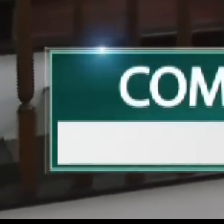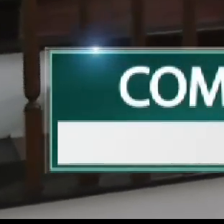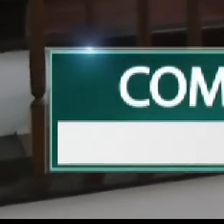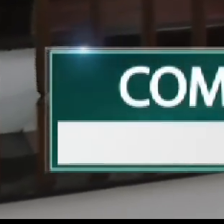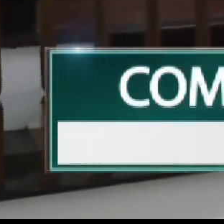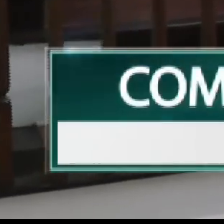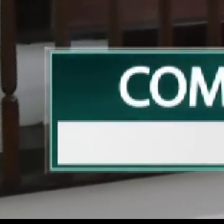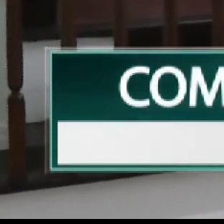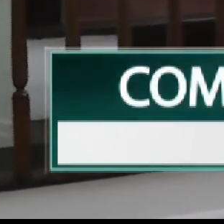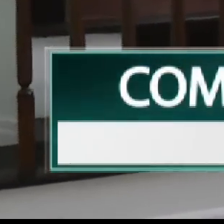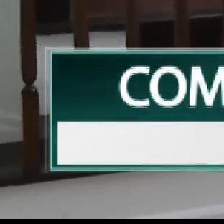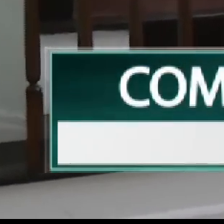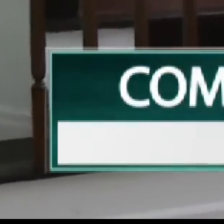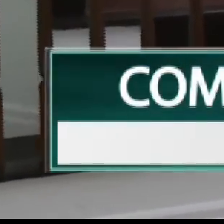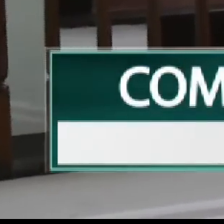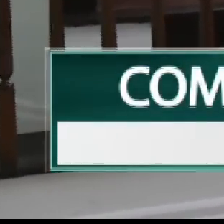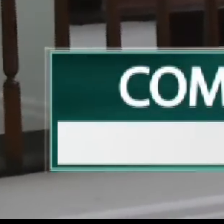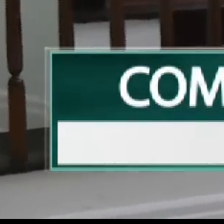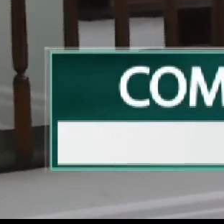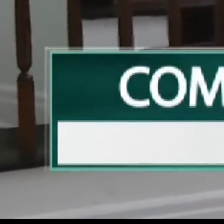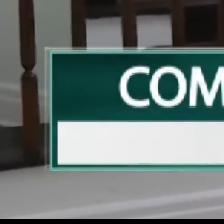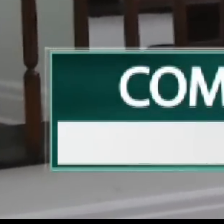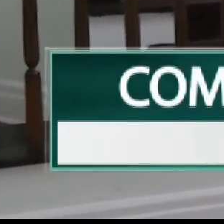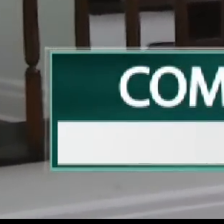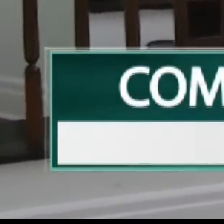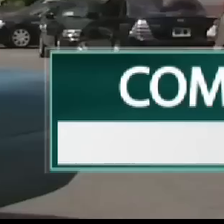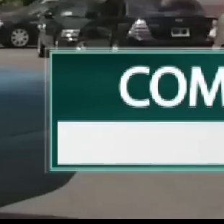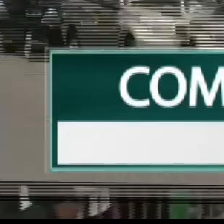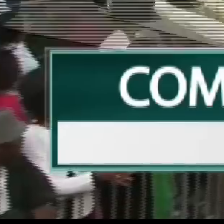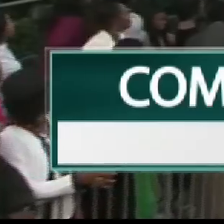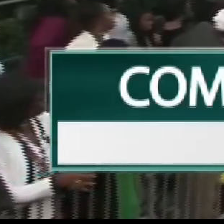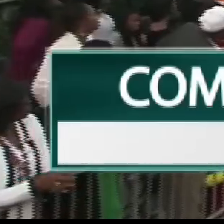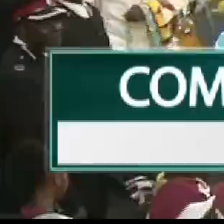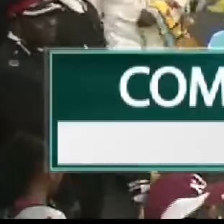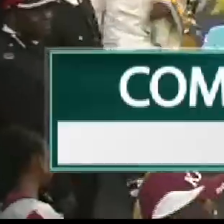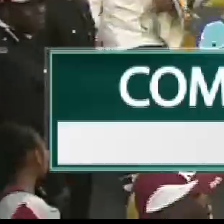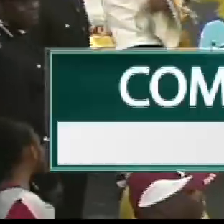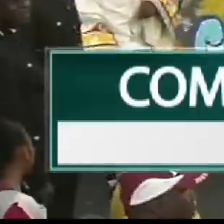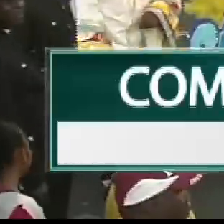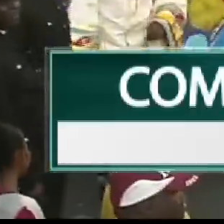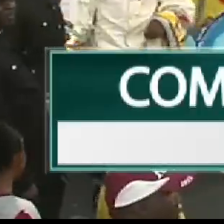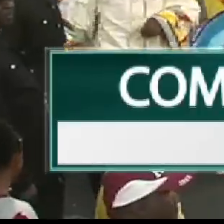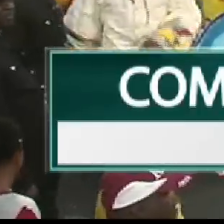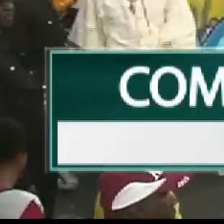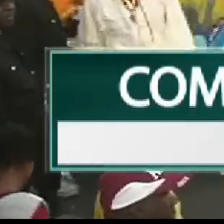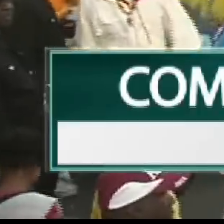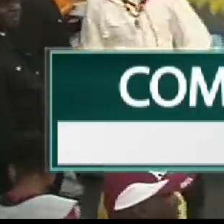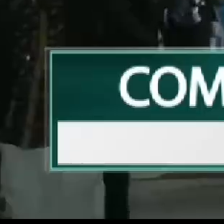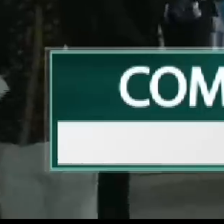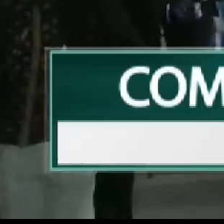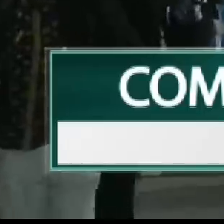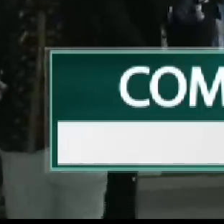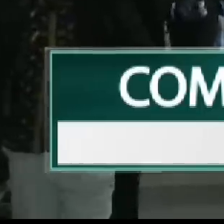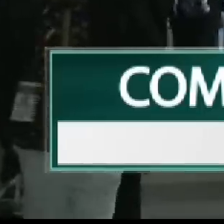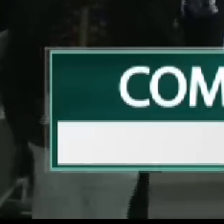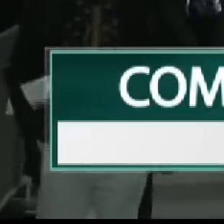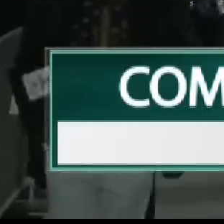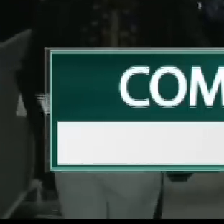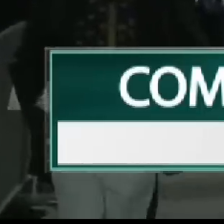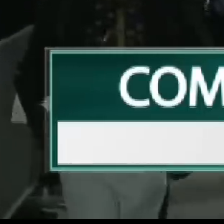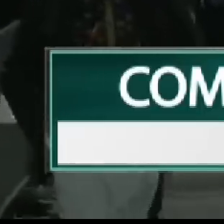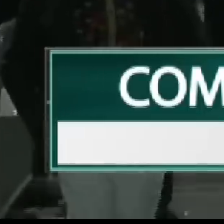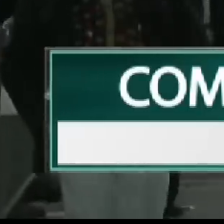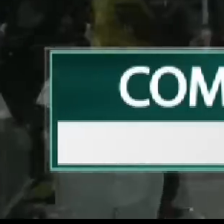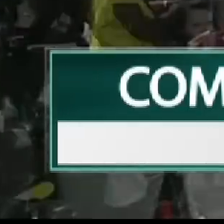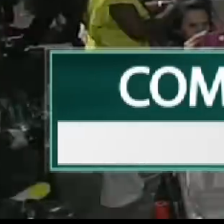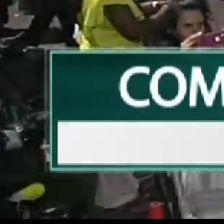Well, still ahead, court stenographers get a new contract. And why you may never look at unofficial junk new